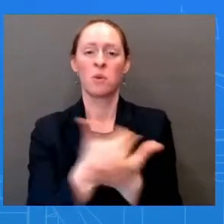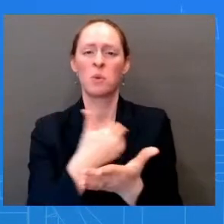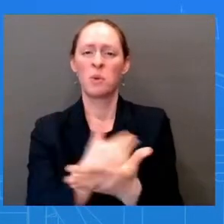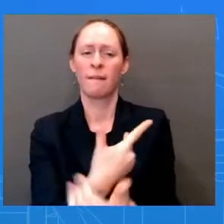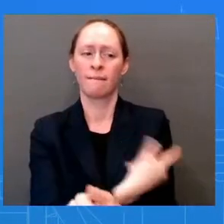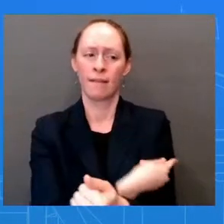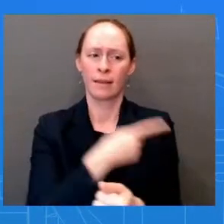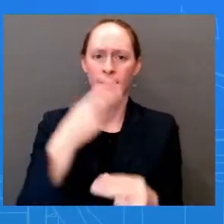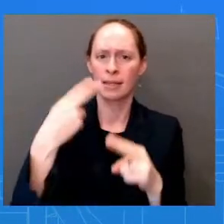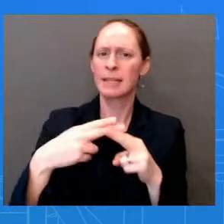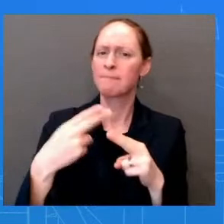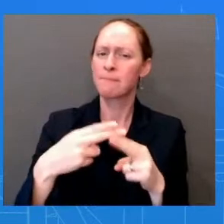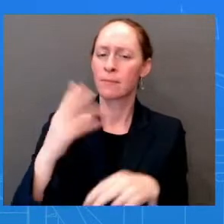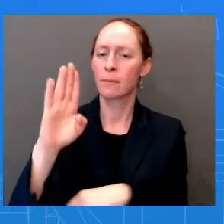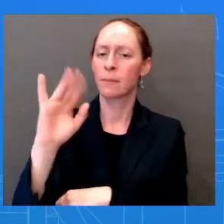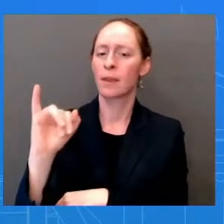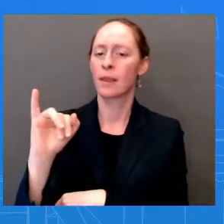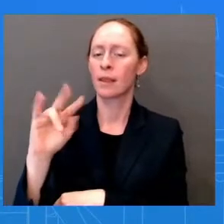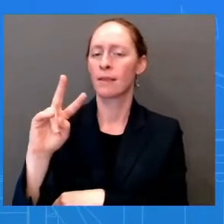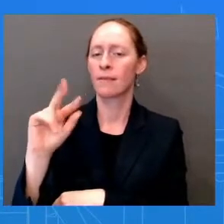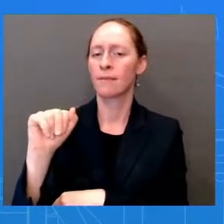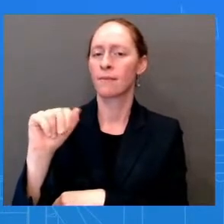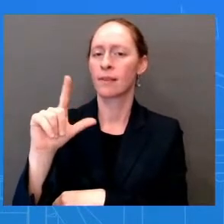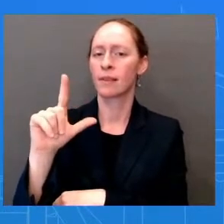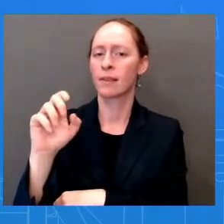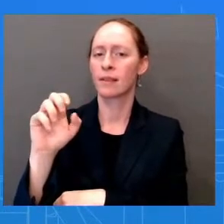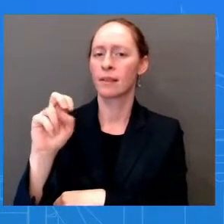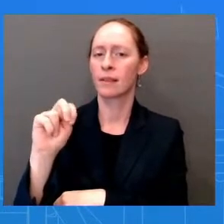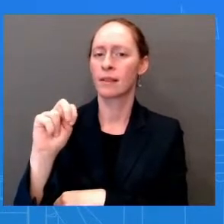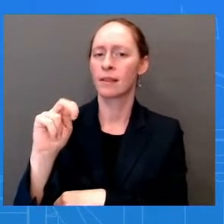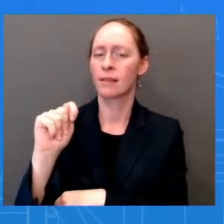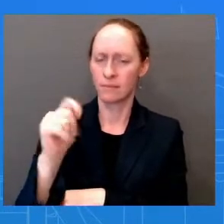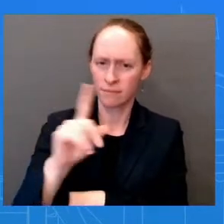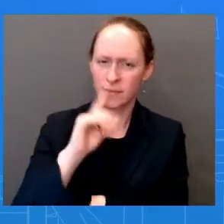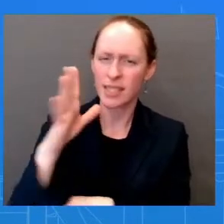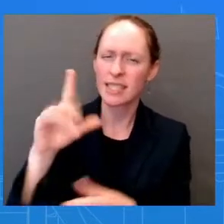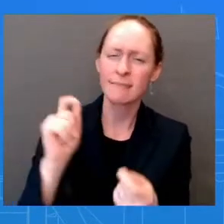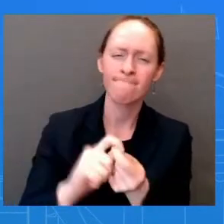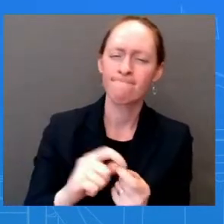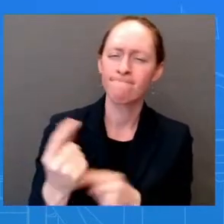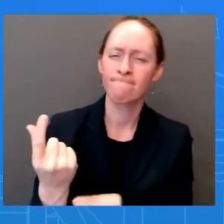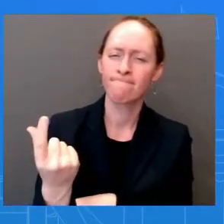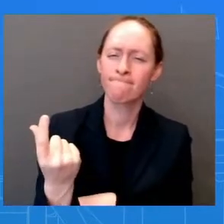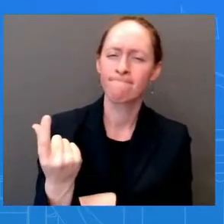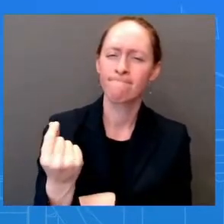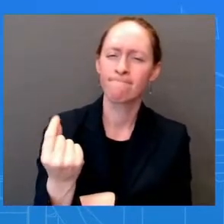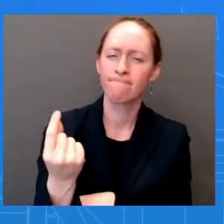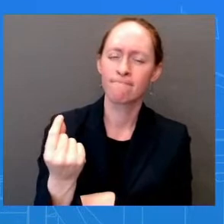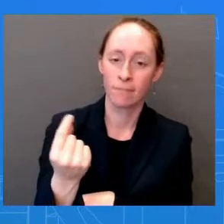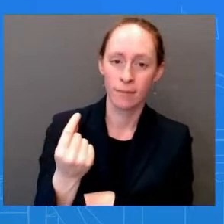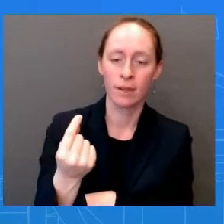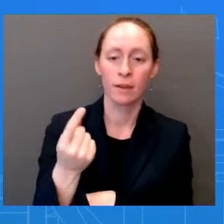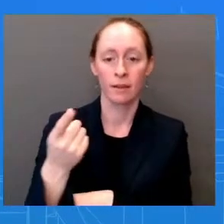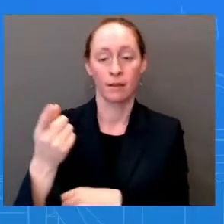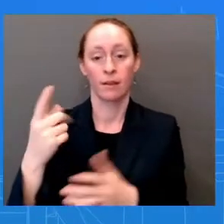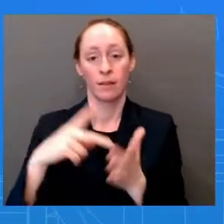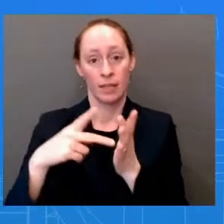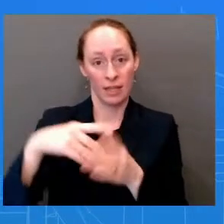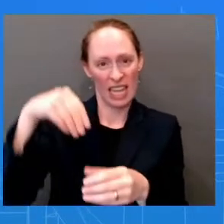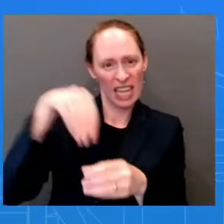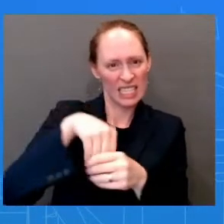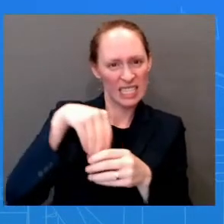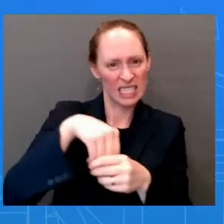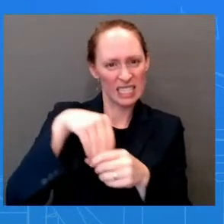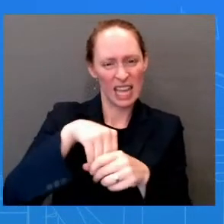updated BA.4/5. So then people ask appropriate questions. Do they really work? What